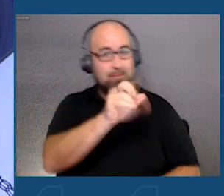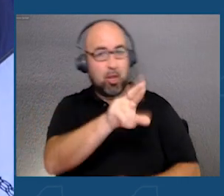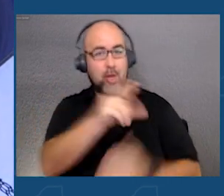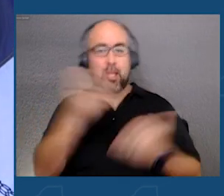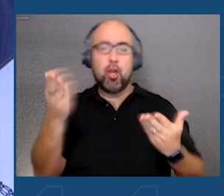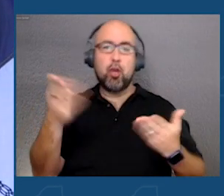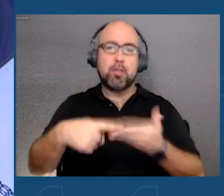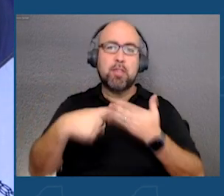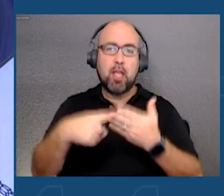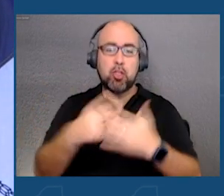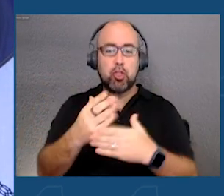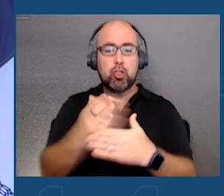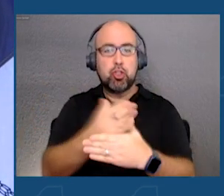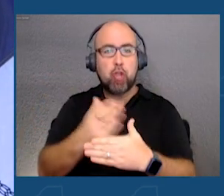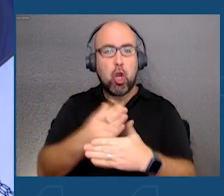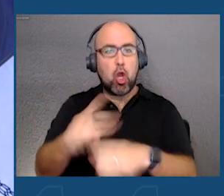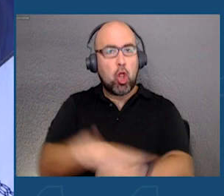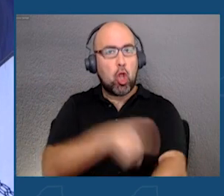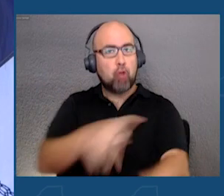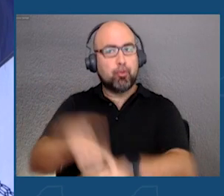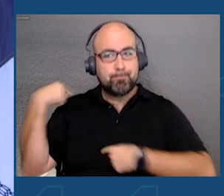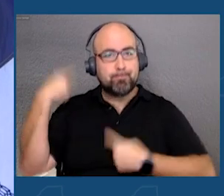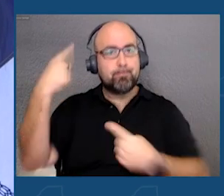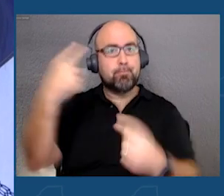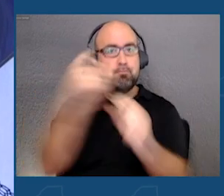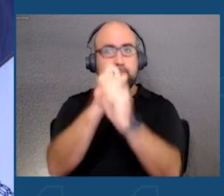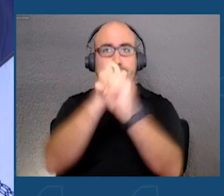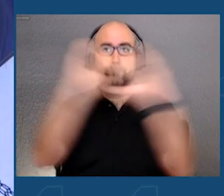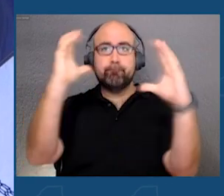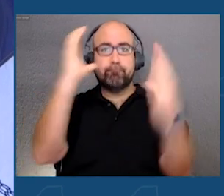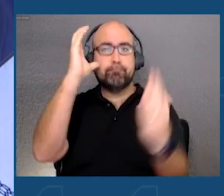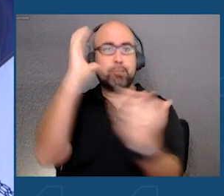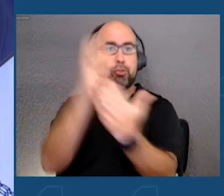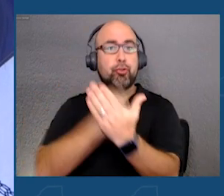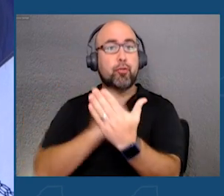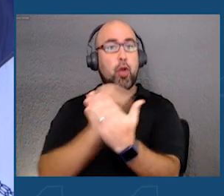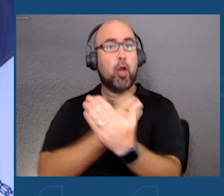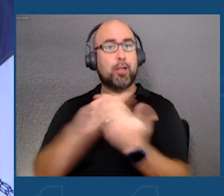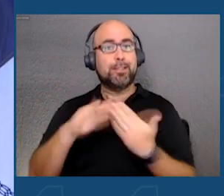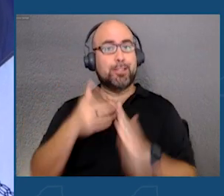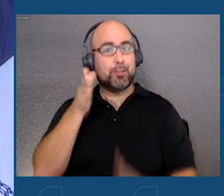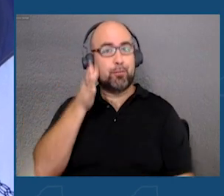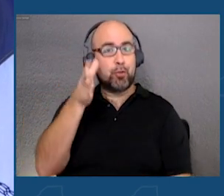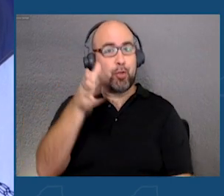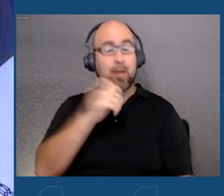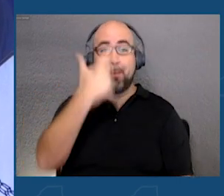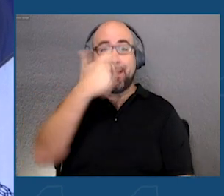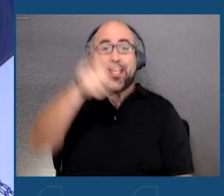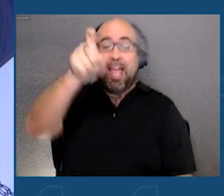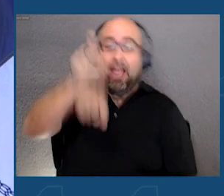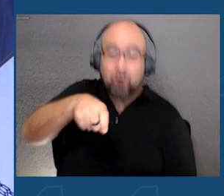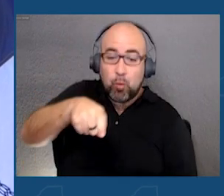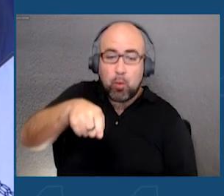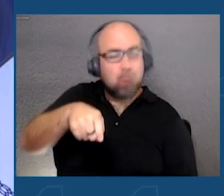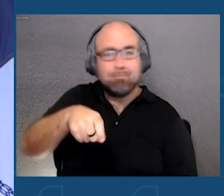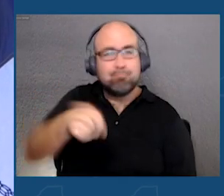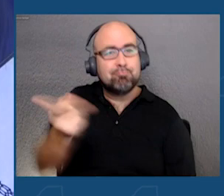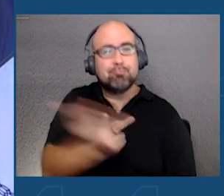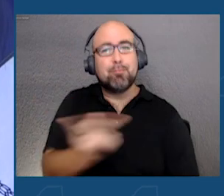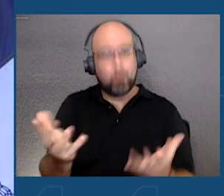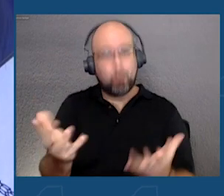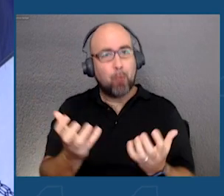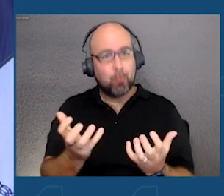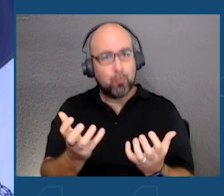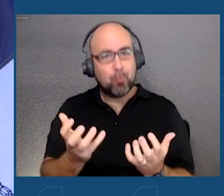long-term, big picture vision for our city's future. Cooperating not because they had to, but because they want to, because that's what New